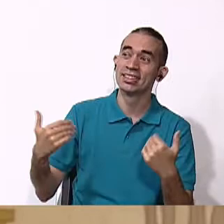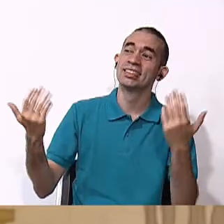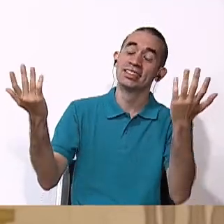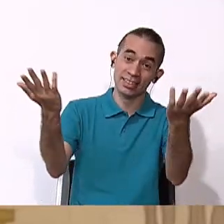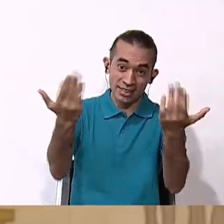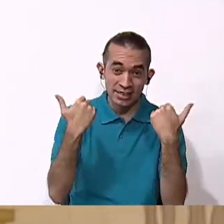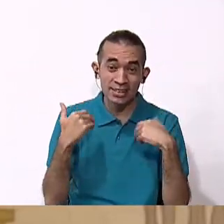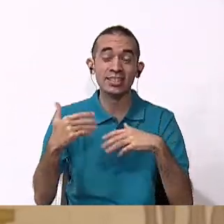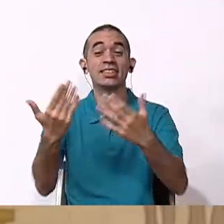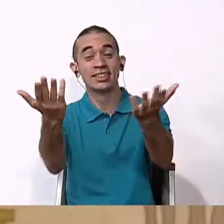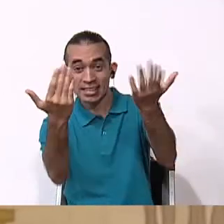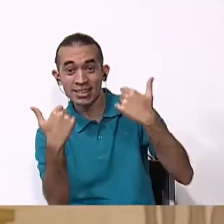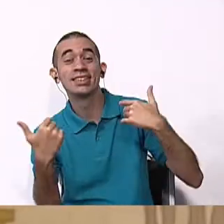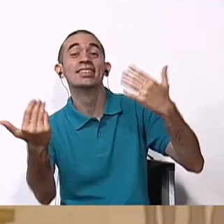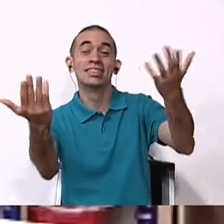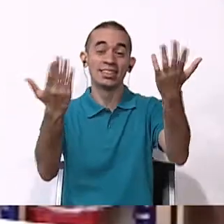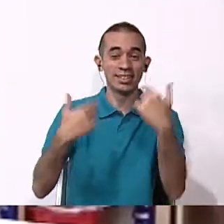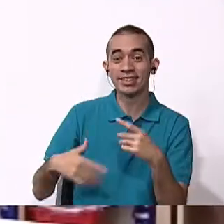Please come